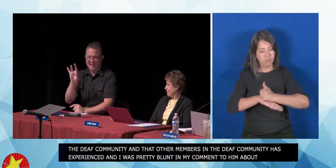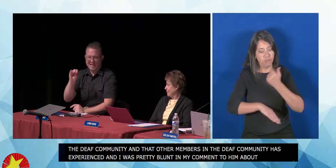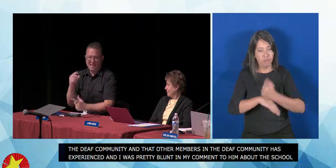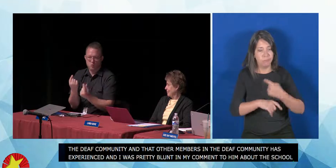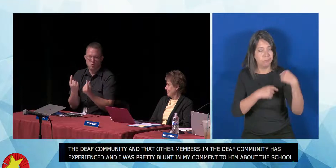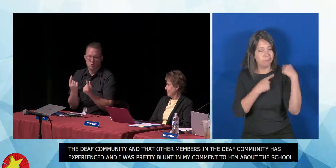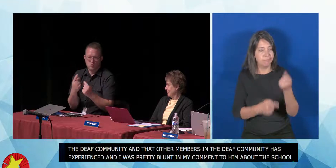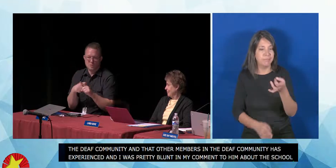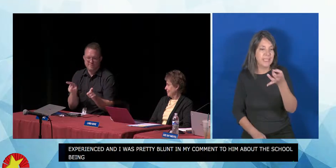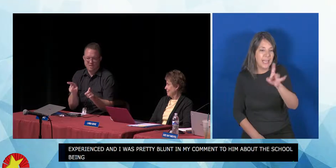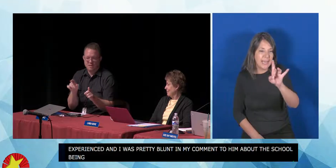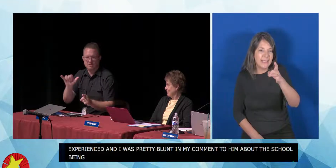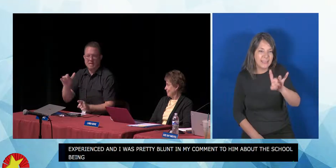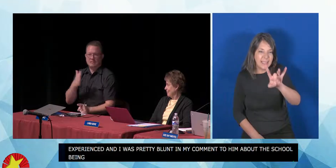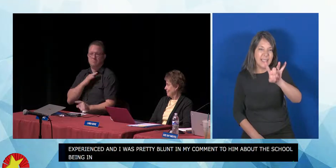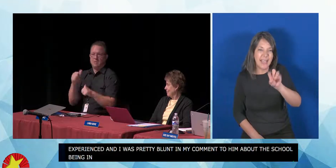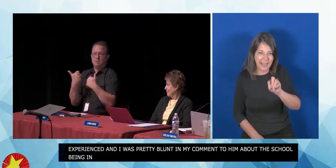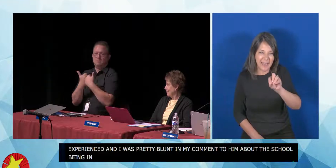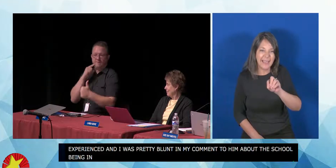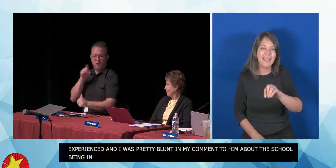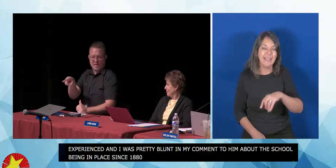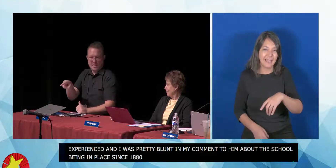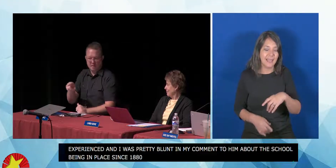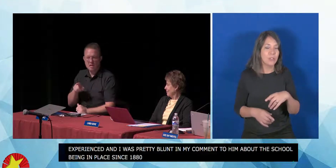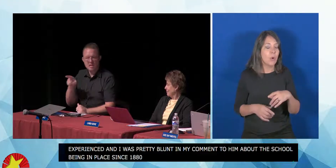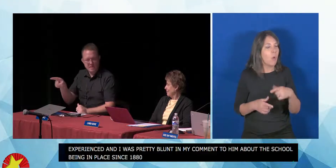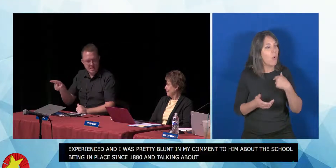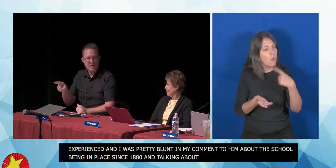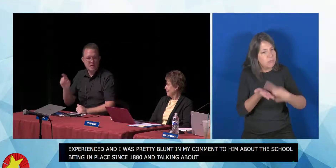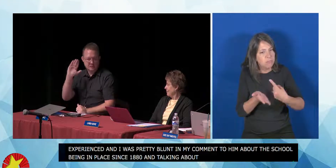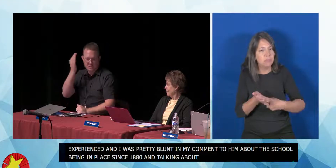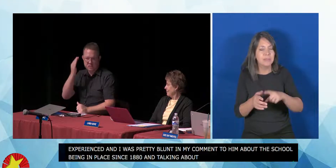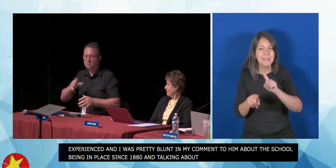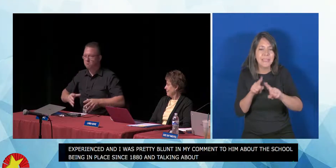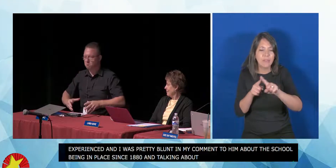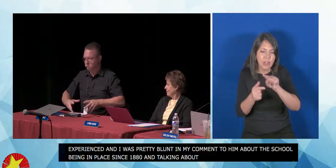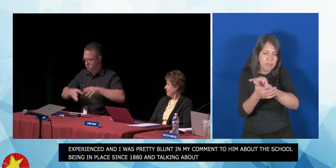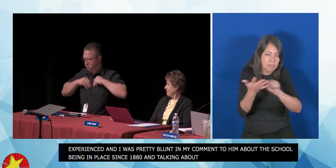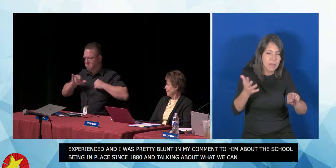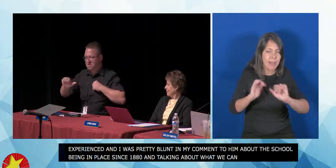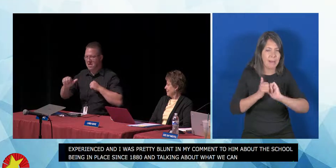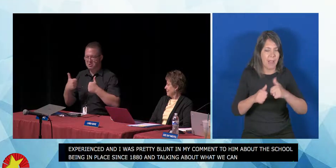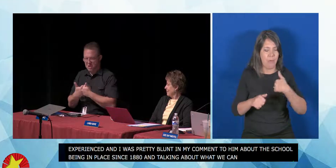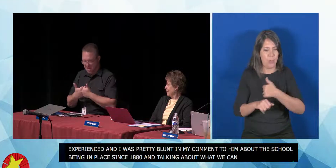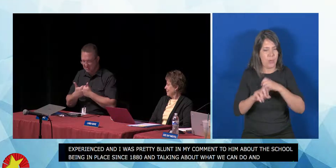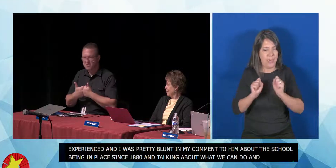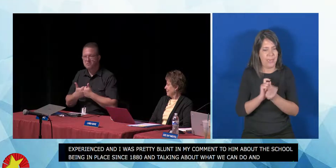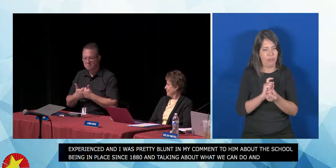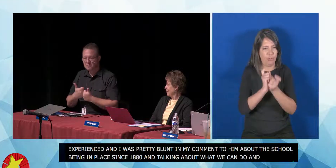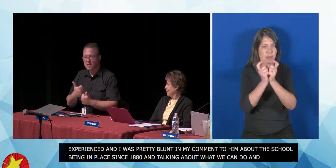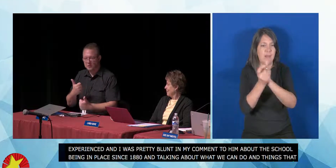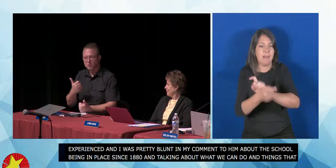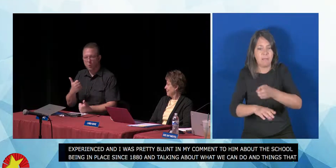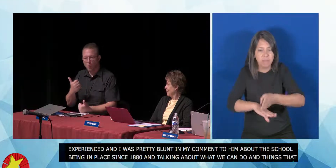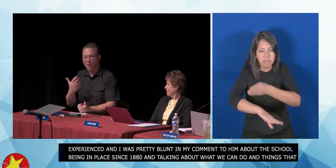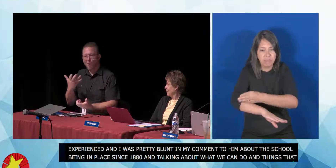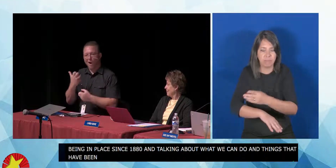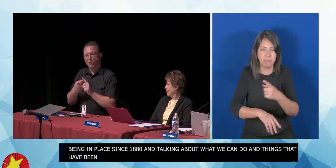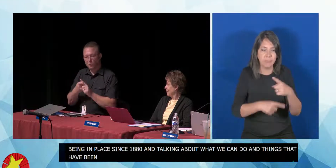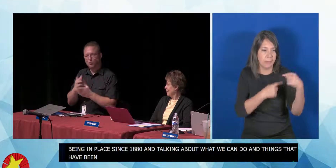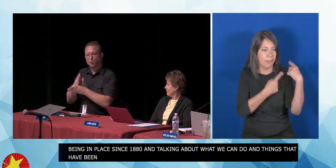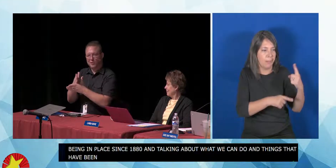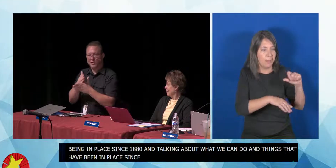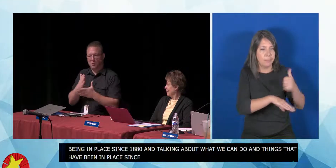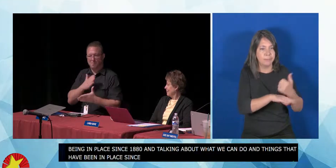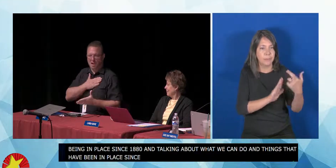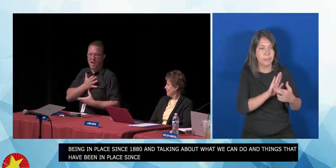1880 and talking about what we can do to change things that have been in place since then. And he seemed open and ready